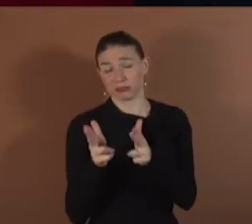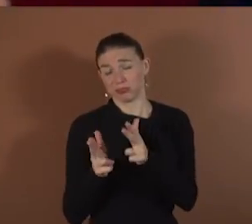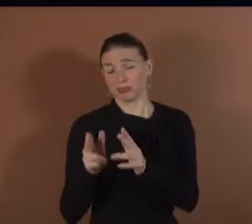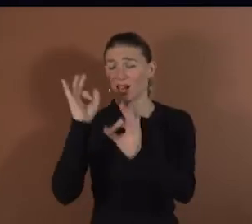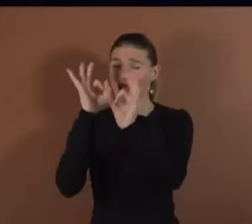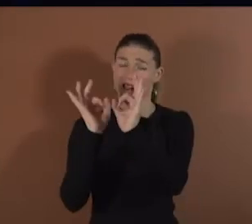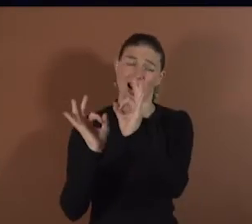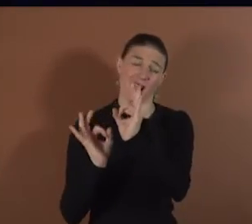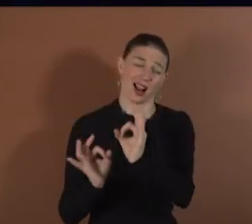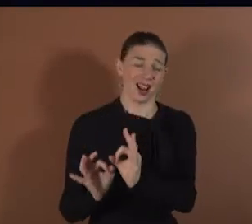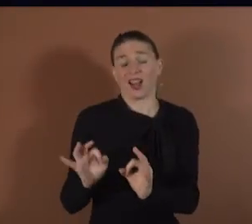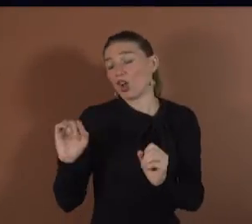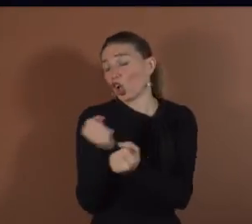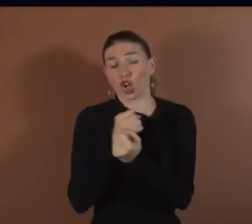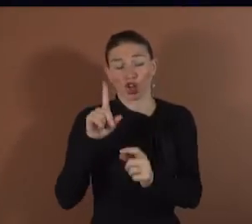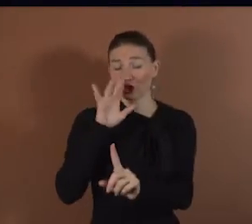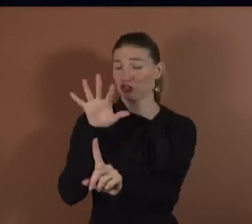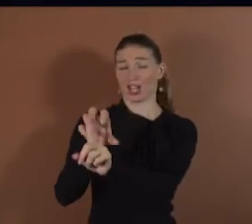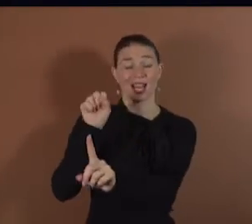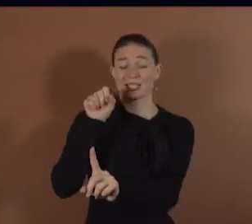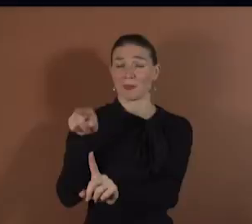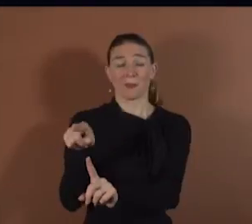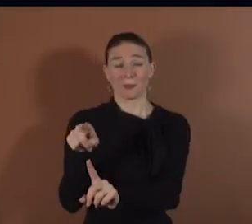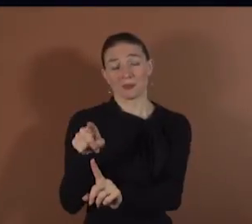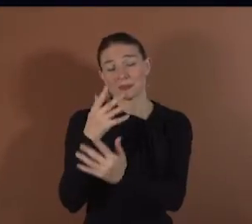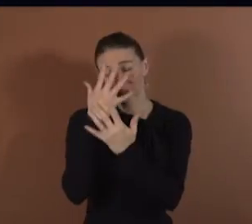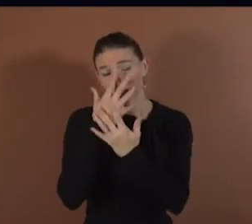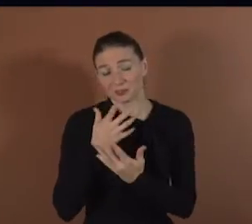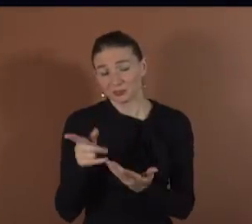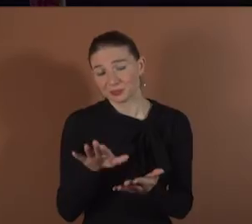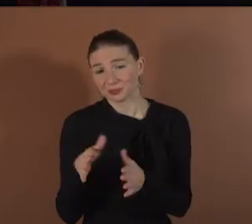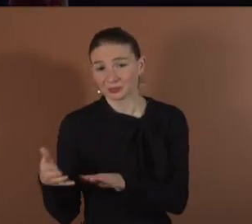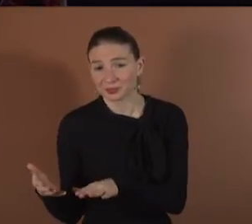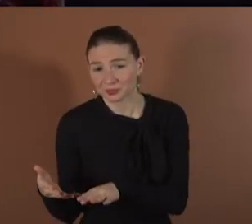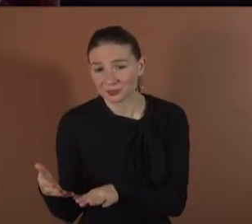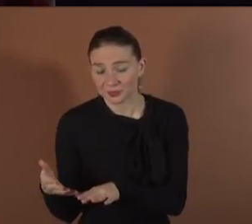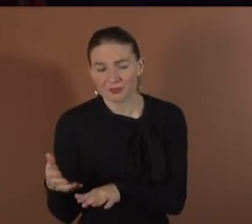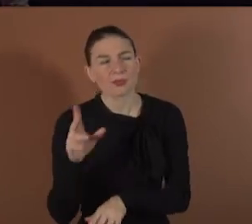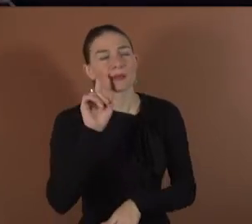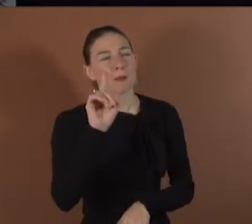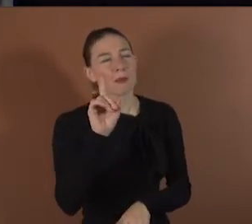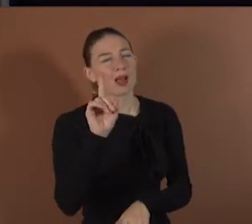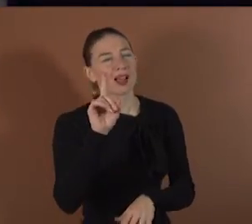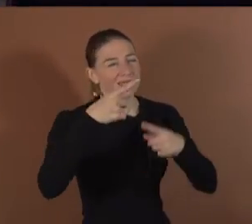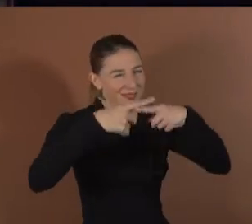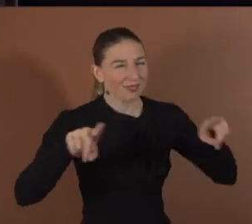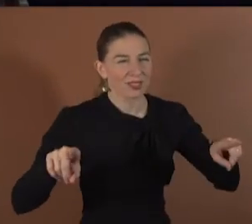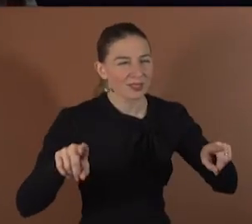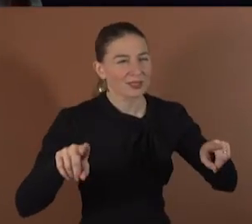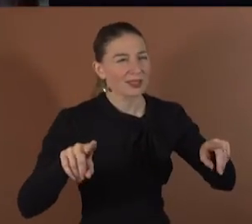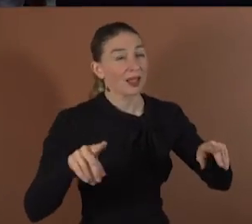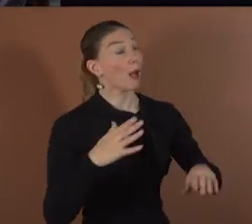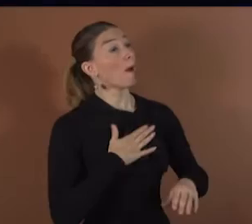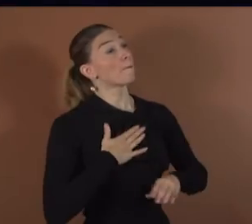even recognize him in the mortuary. The distinction that he was making between giving your life and giving the rest of your life